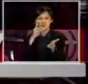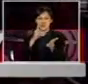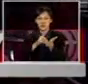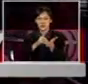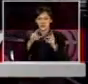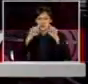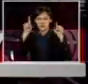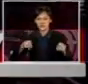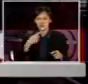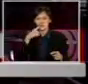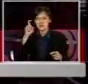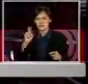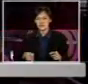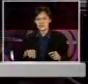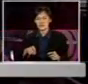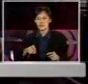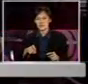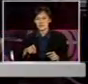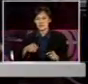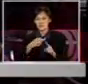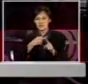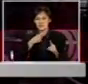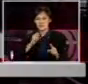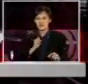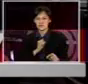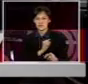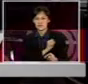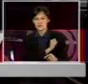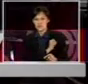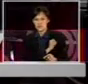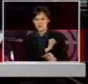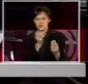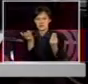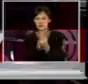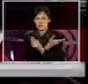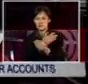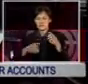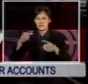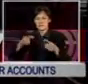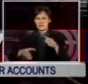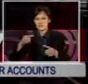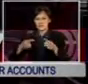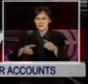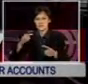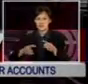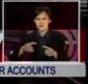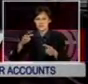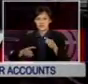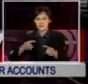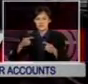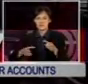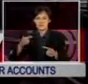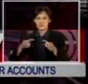subpoenaed by the Senate as sitting as impeachment tribunal. We will offer her testimony